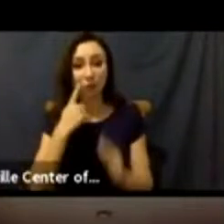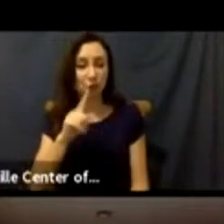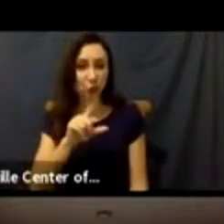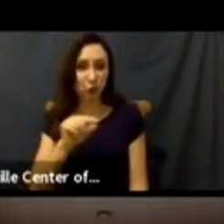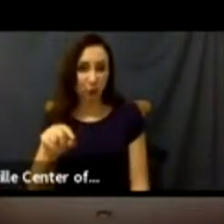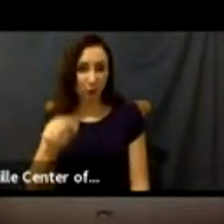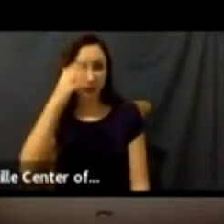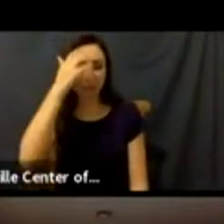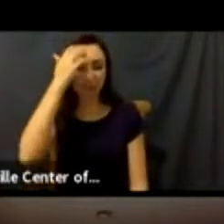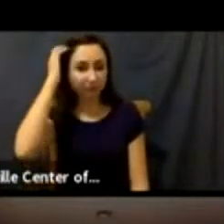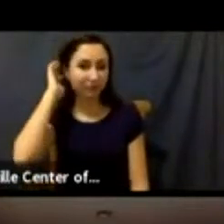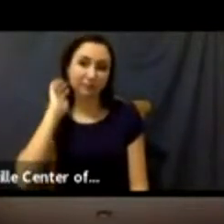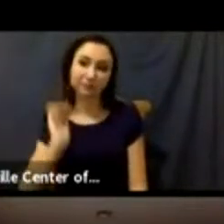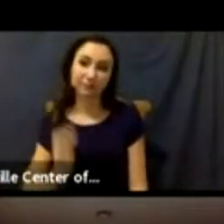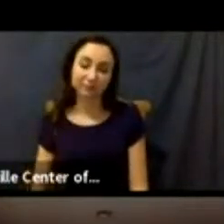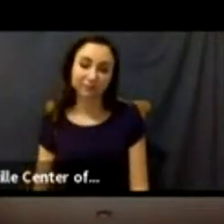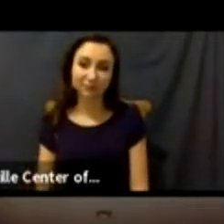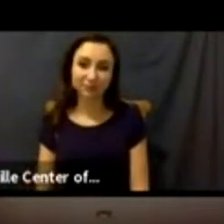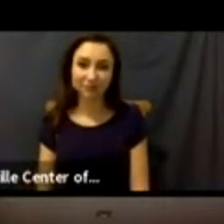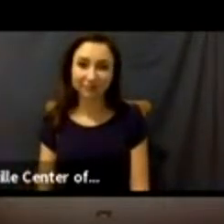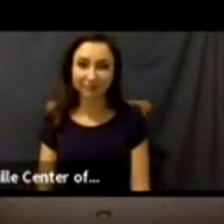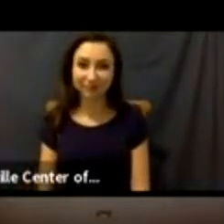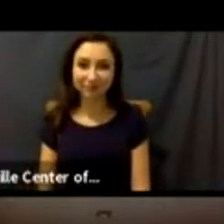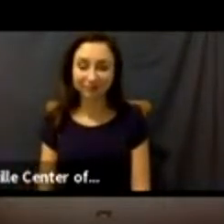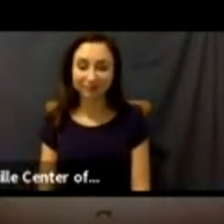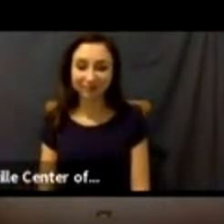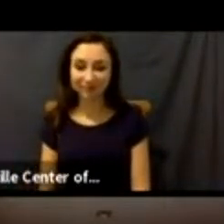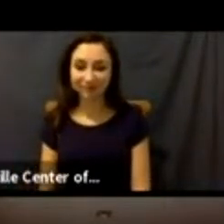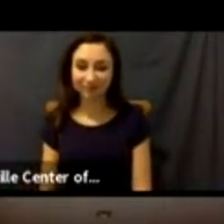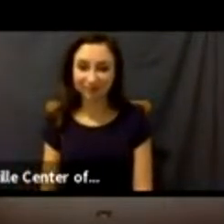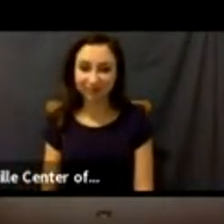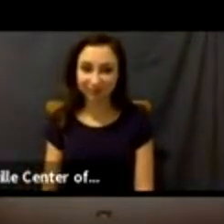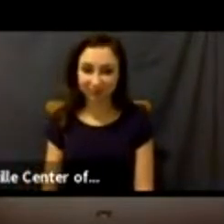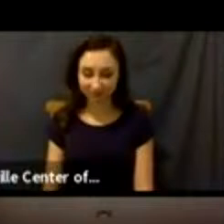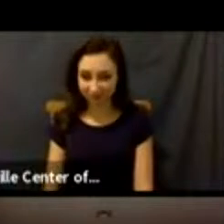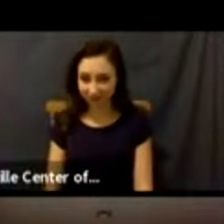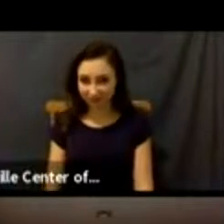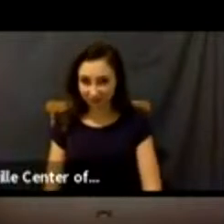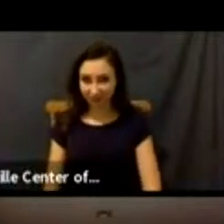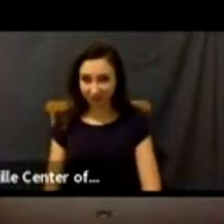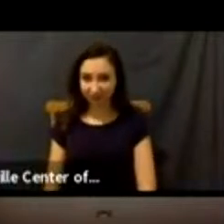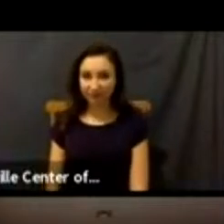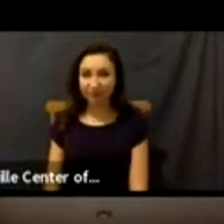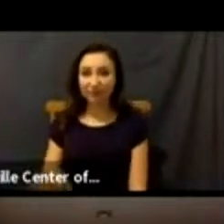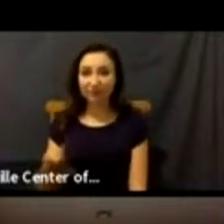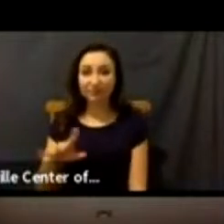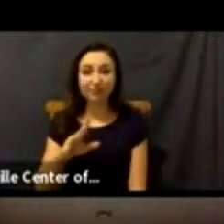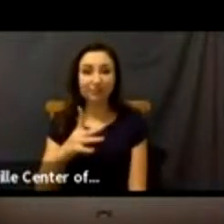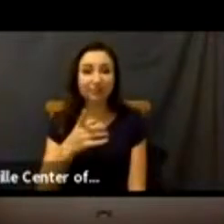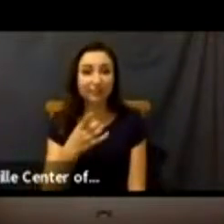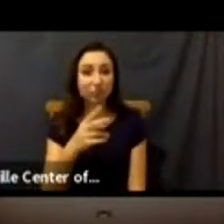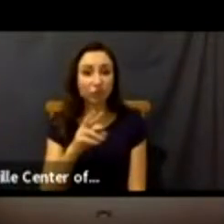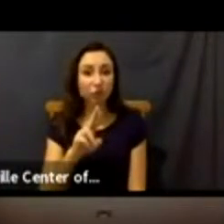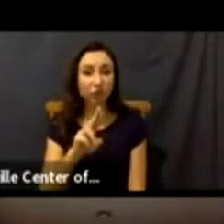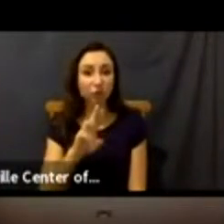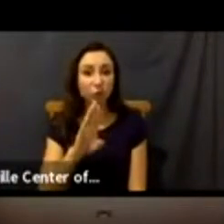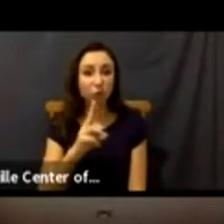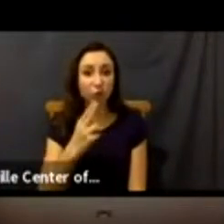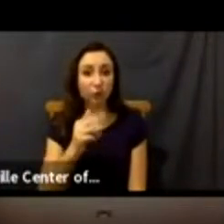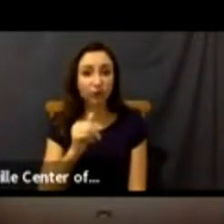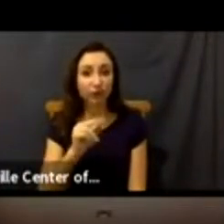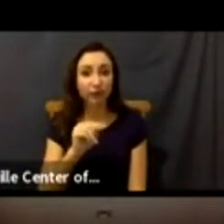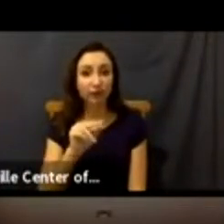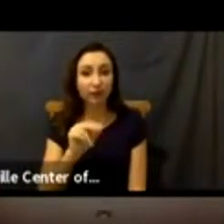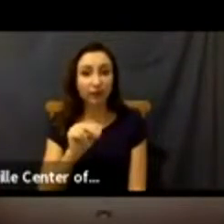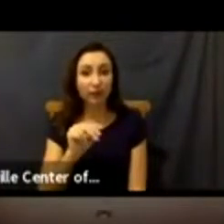Dr. Buchanan, would you like to help us with that discussion maybe to